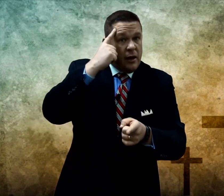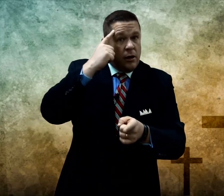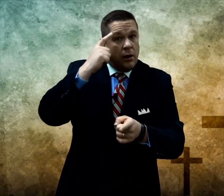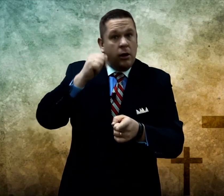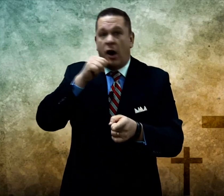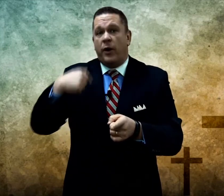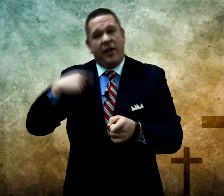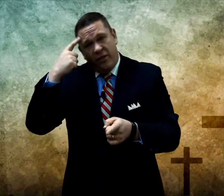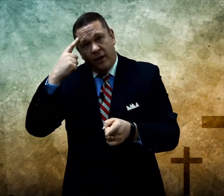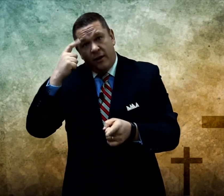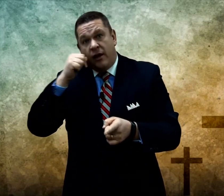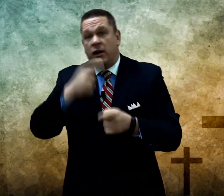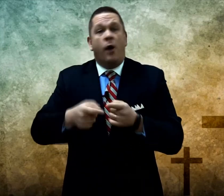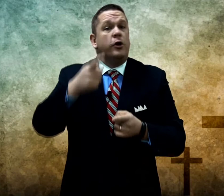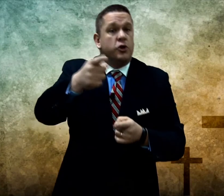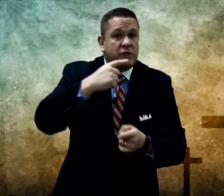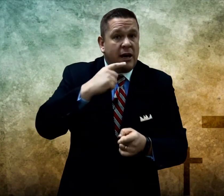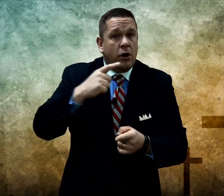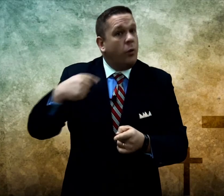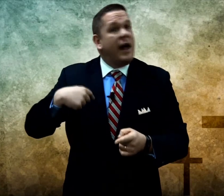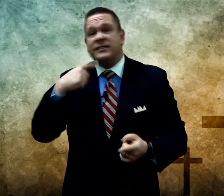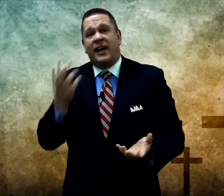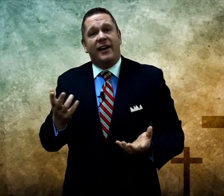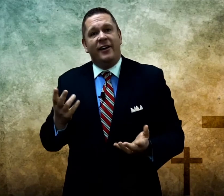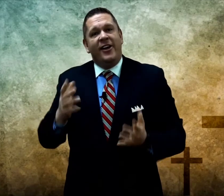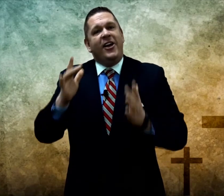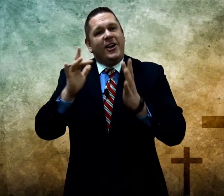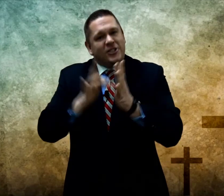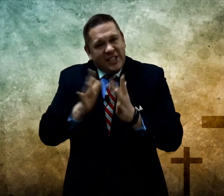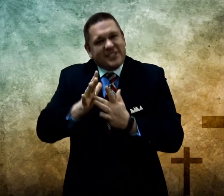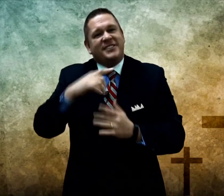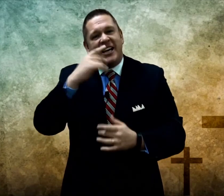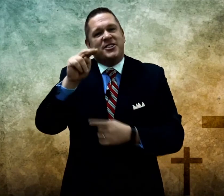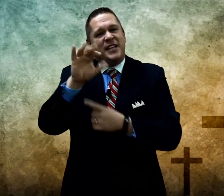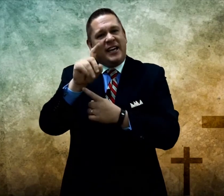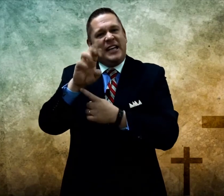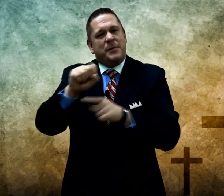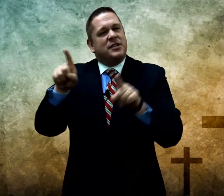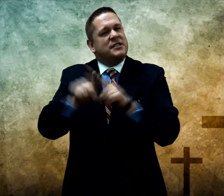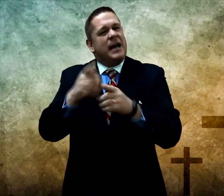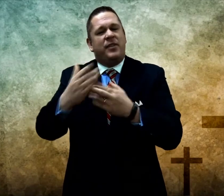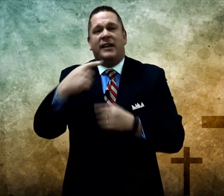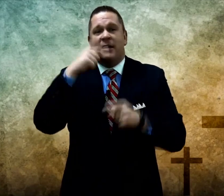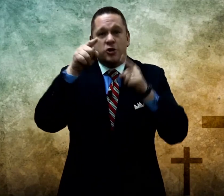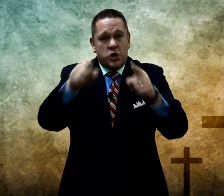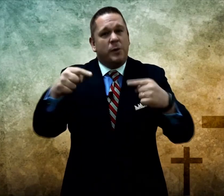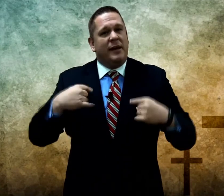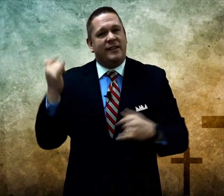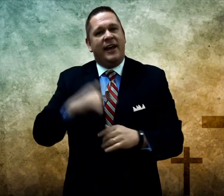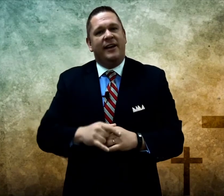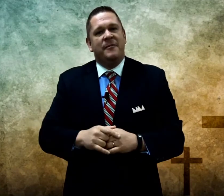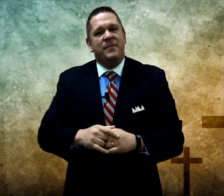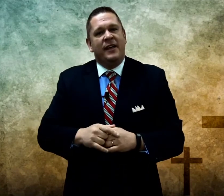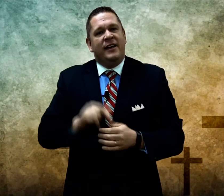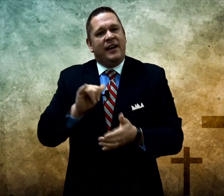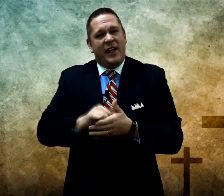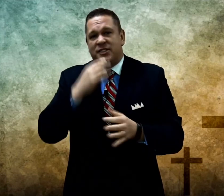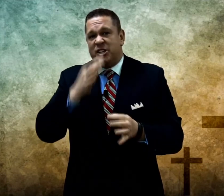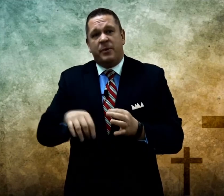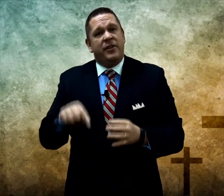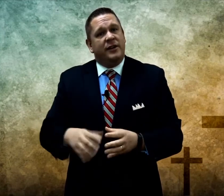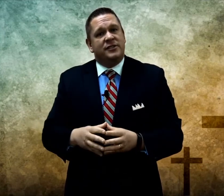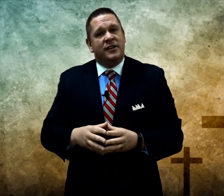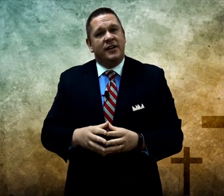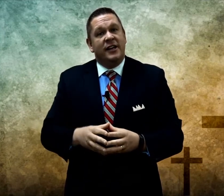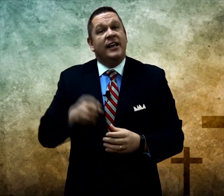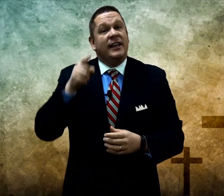what you think, not what I think, not what you say, what I say. Jesus tells Nicodemus the same thing he tells you and me today, and that